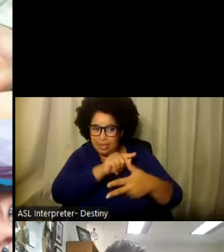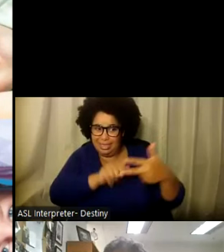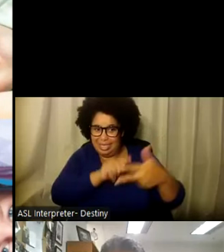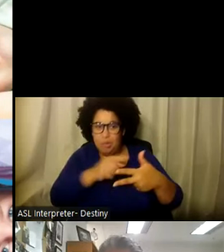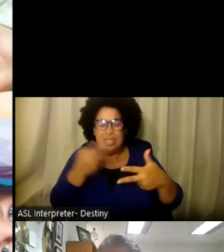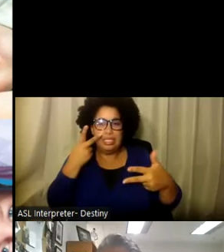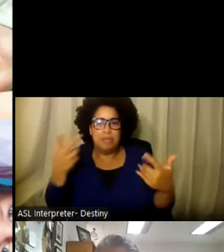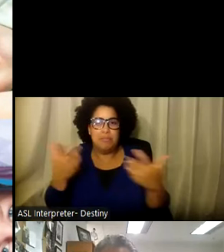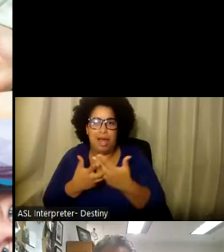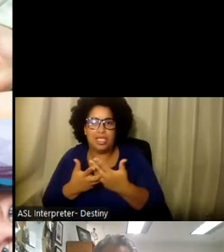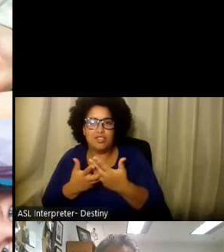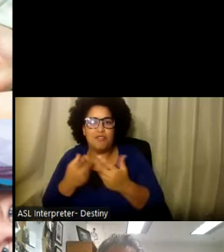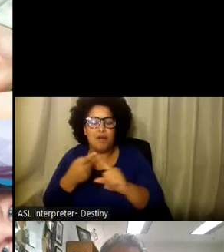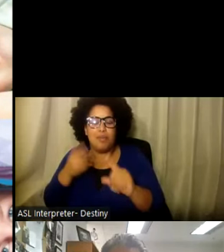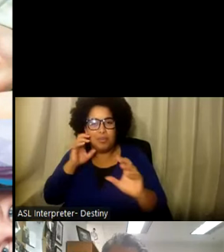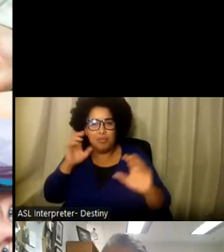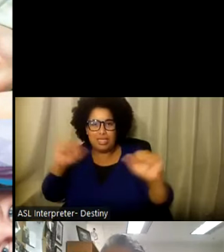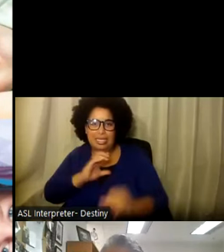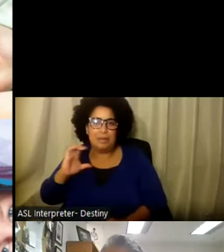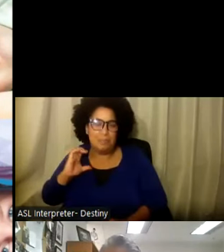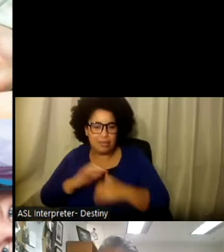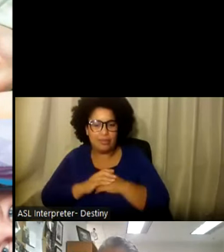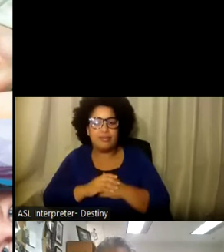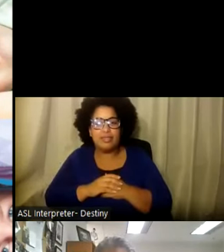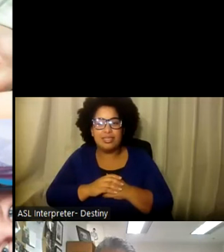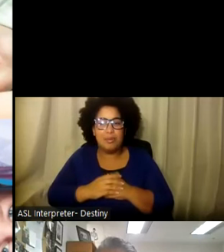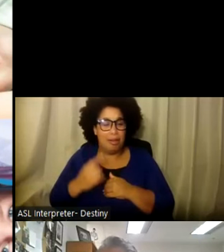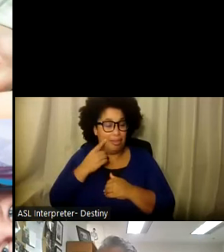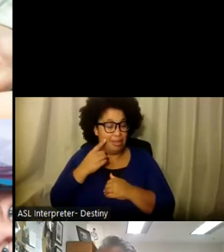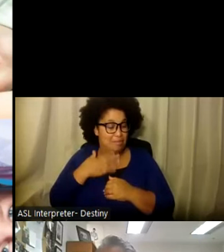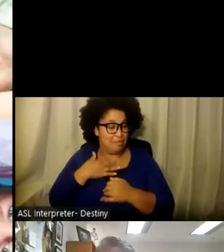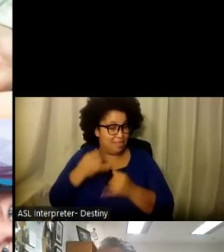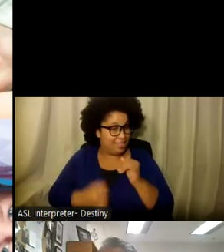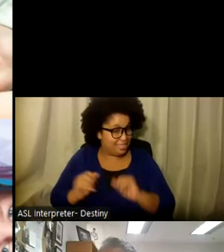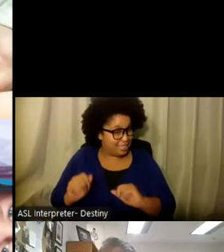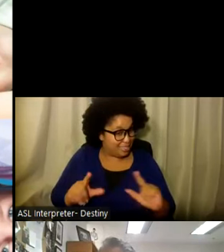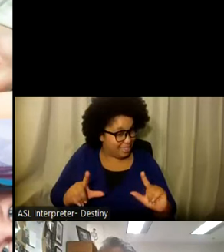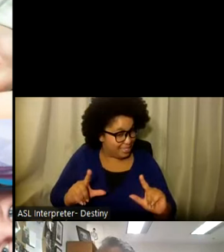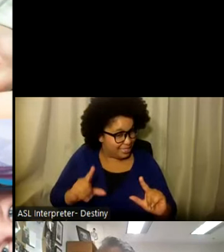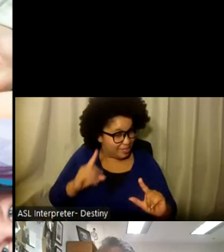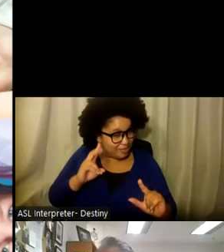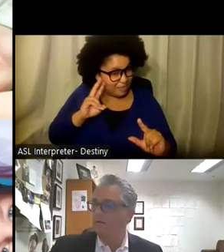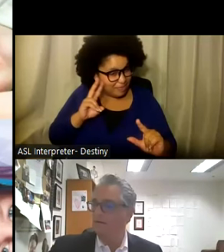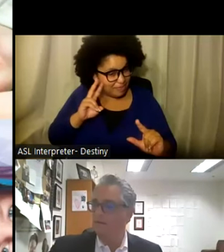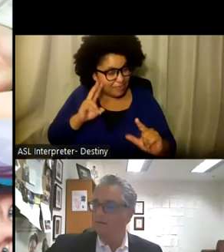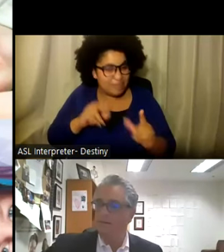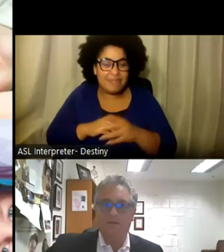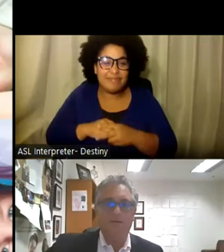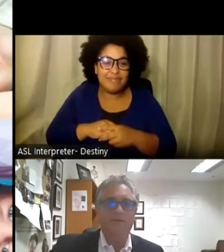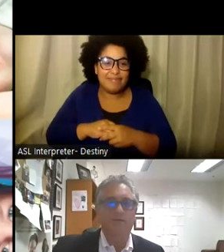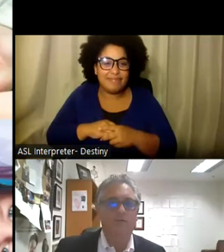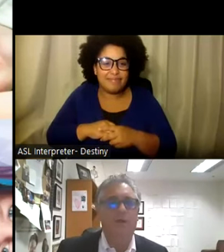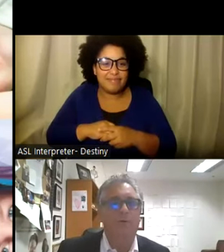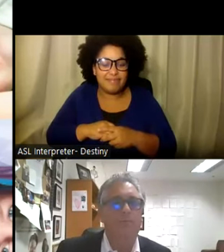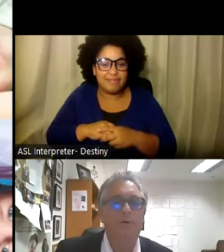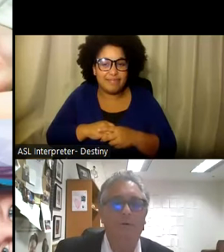committee. And so I think that might be my last slide. And then I